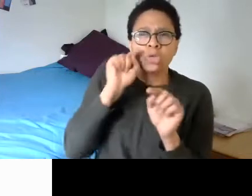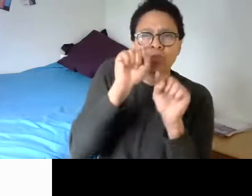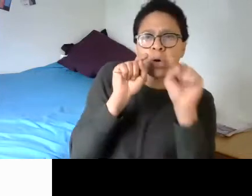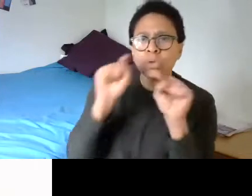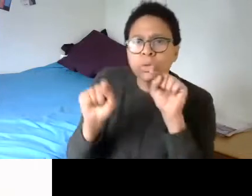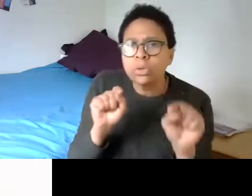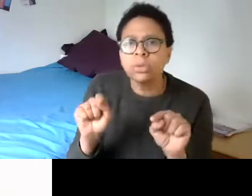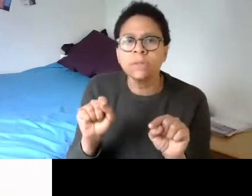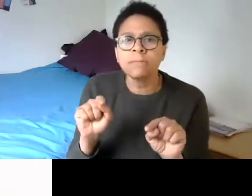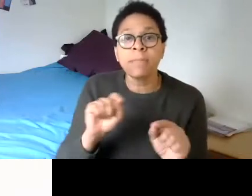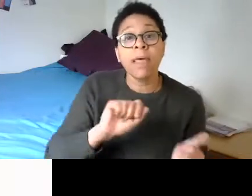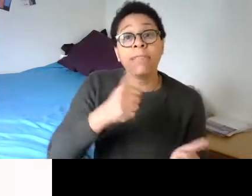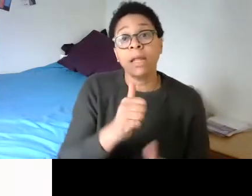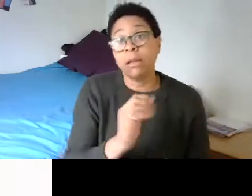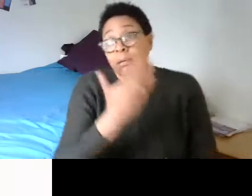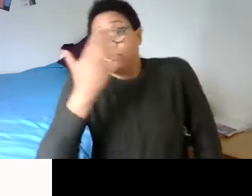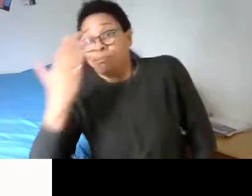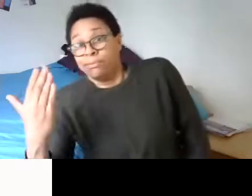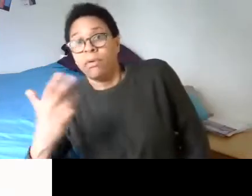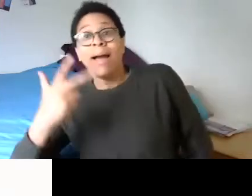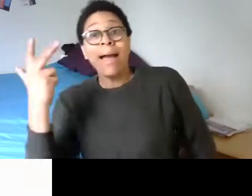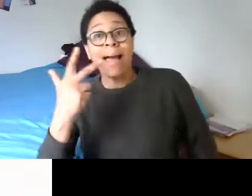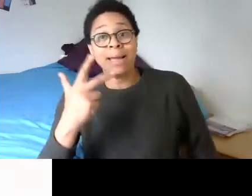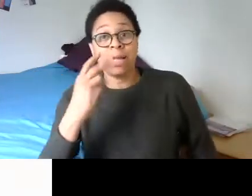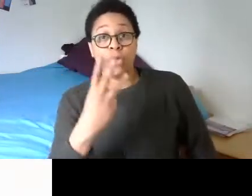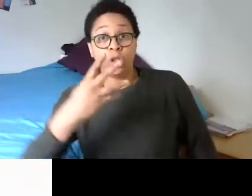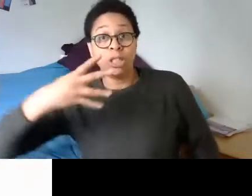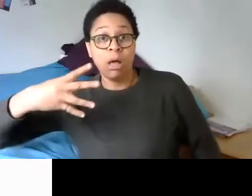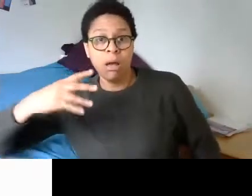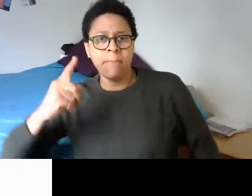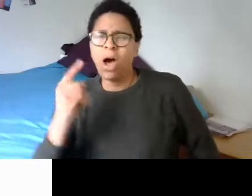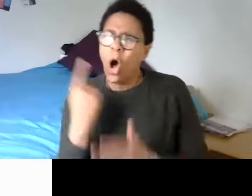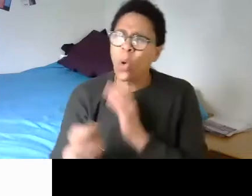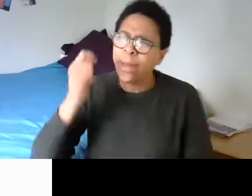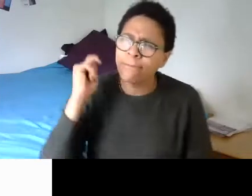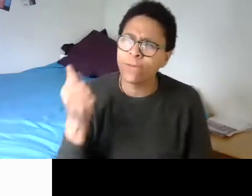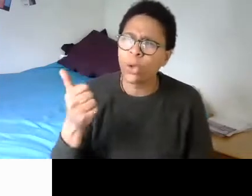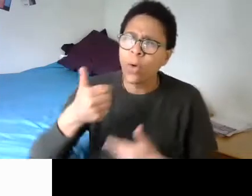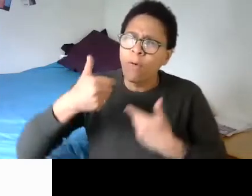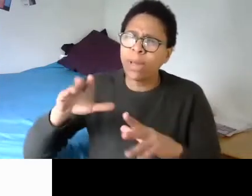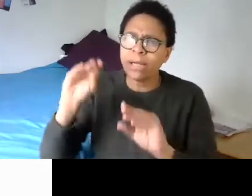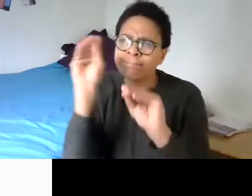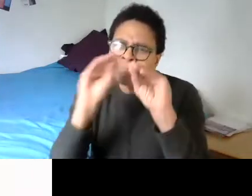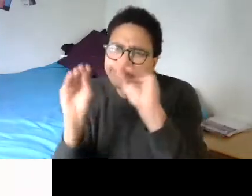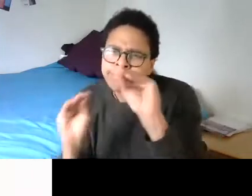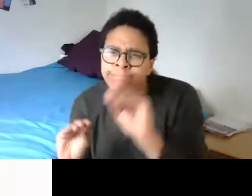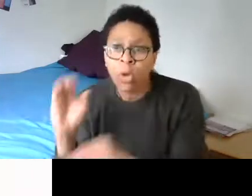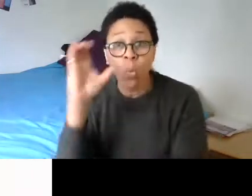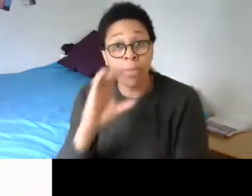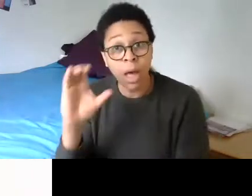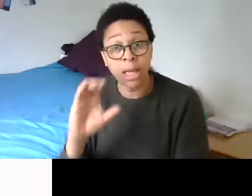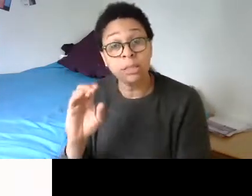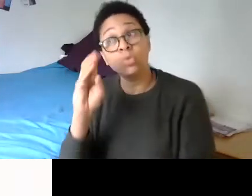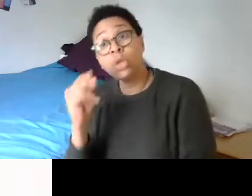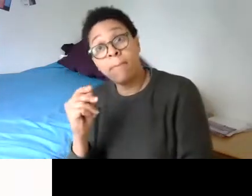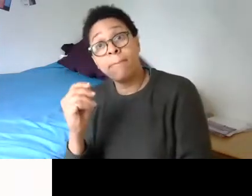also has an edition from 1839, but for some reason, only a handful of butterflies have been decorated to get this beautiful image of some being